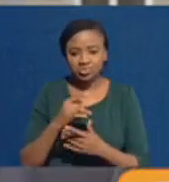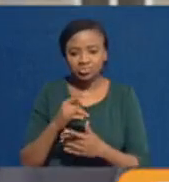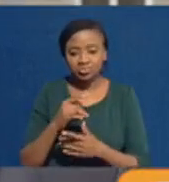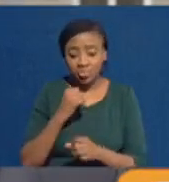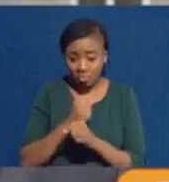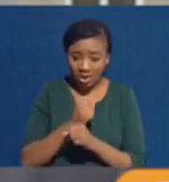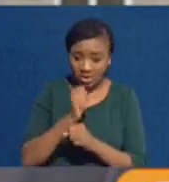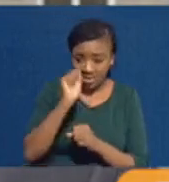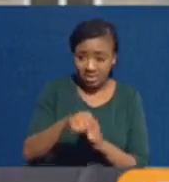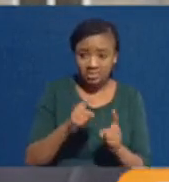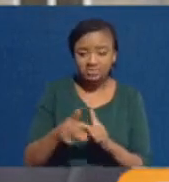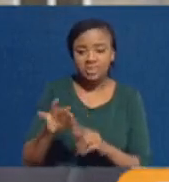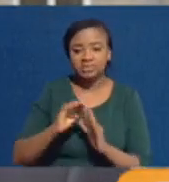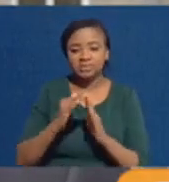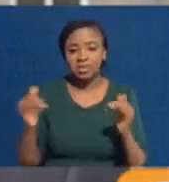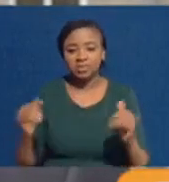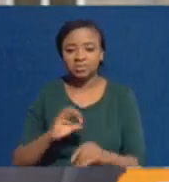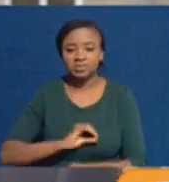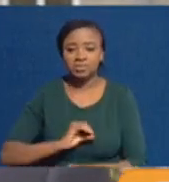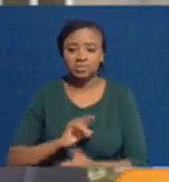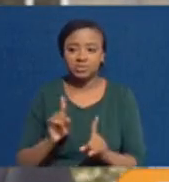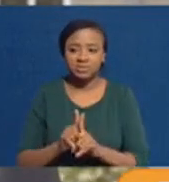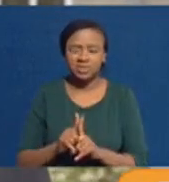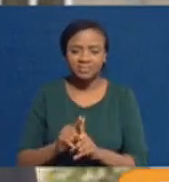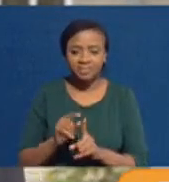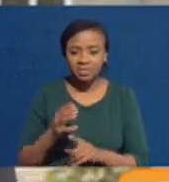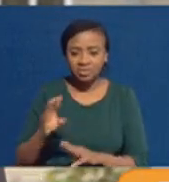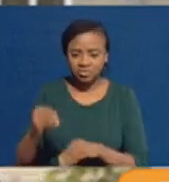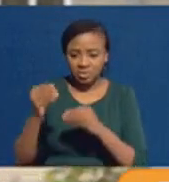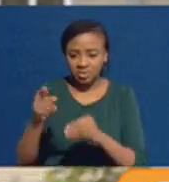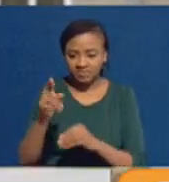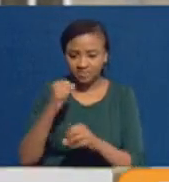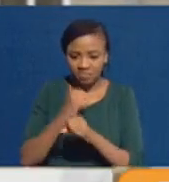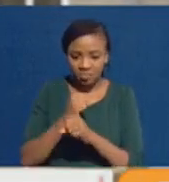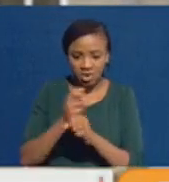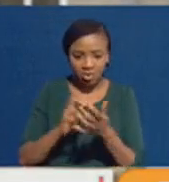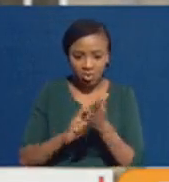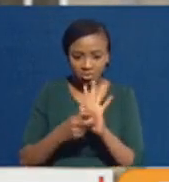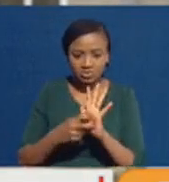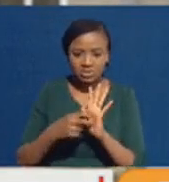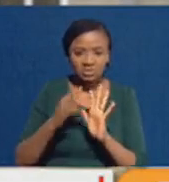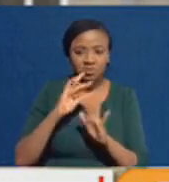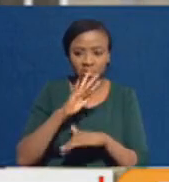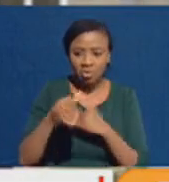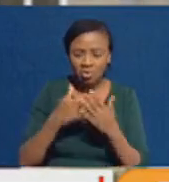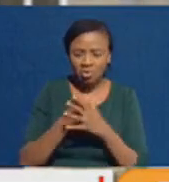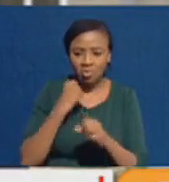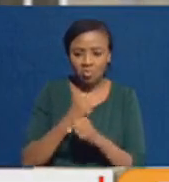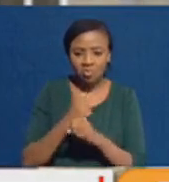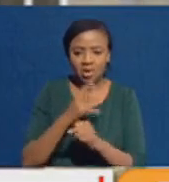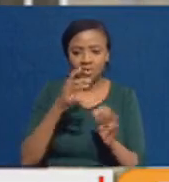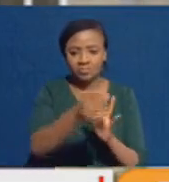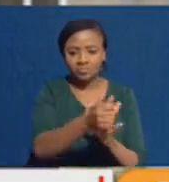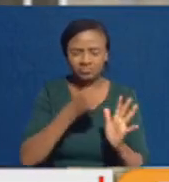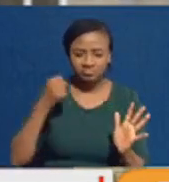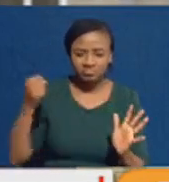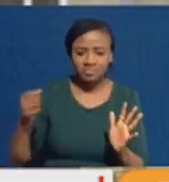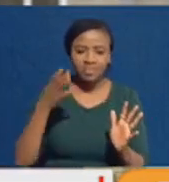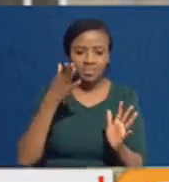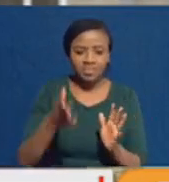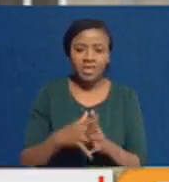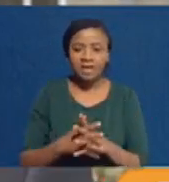my employees, actually we gave him a contract to do the woodwork, all the woodworks around here. And with